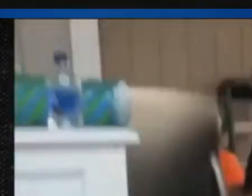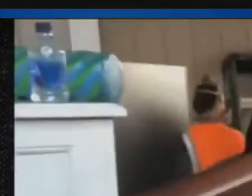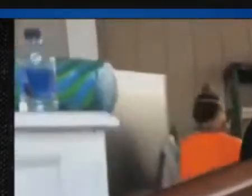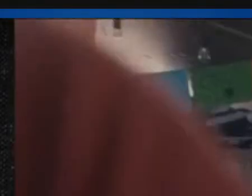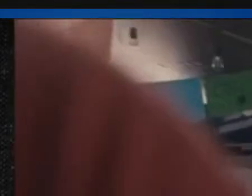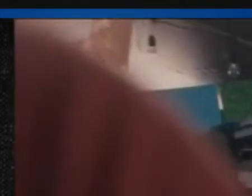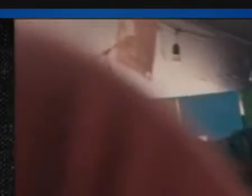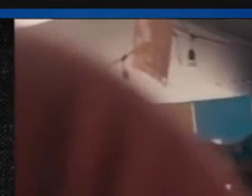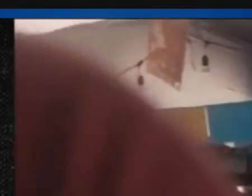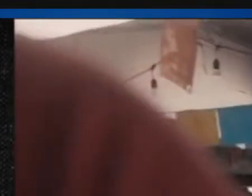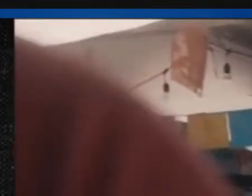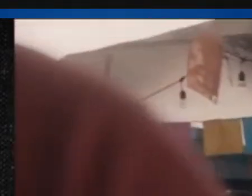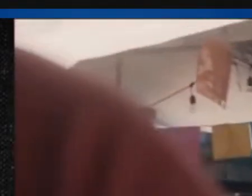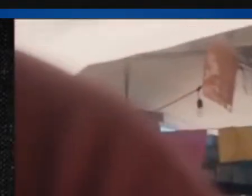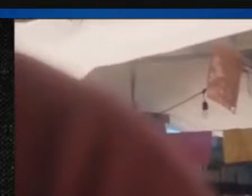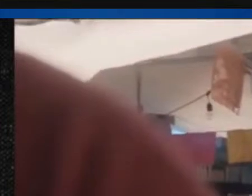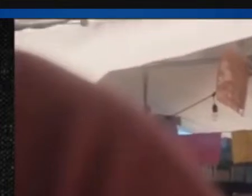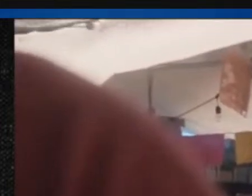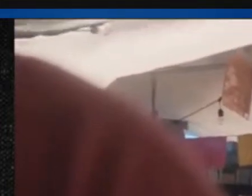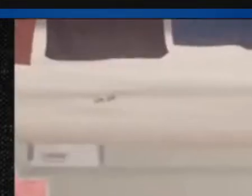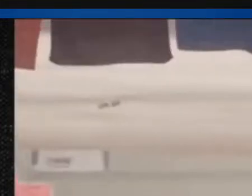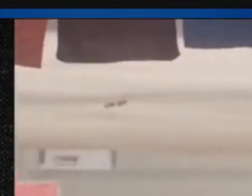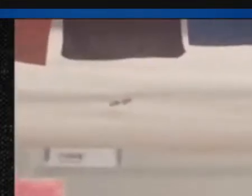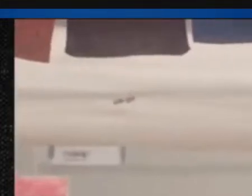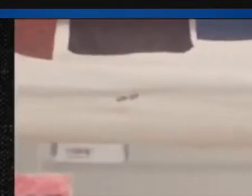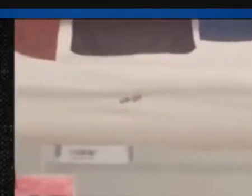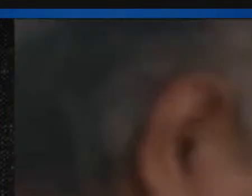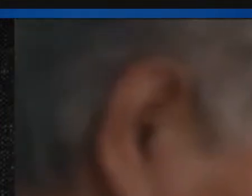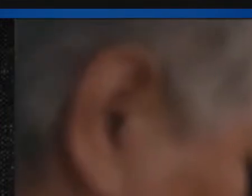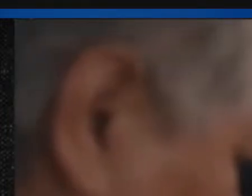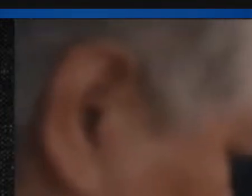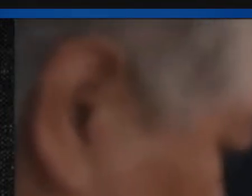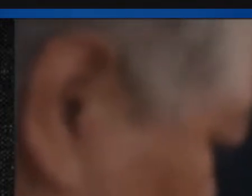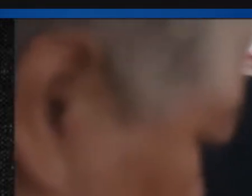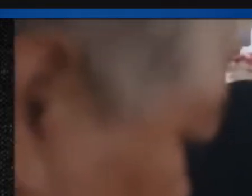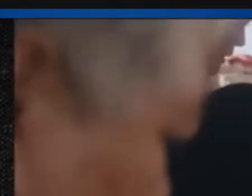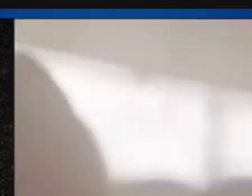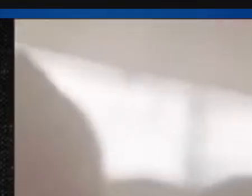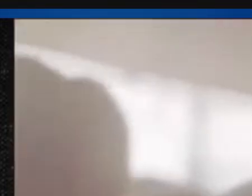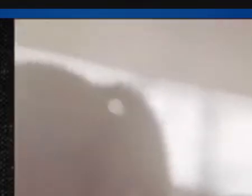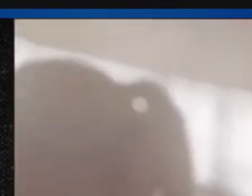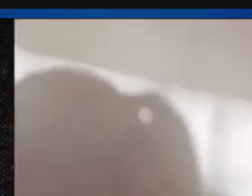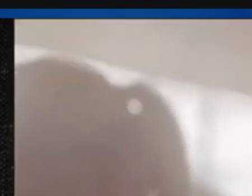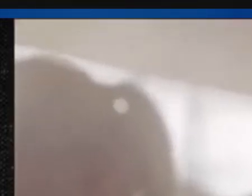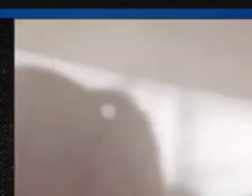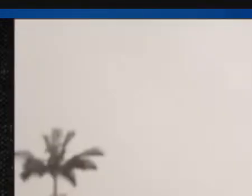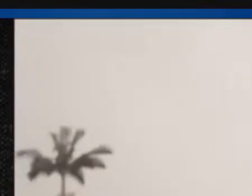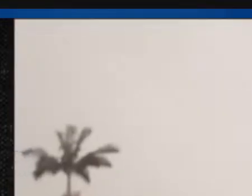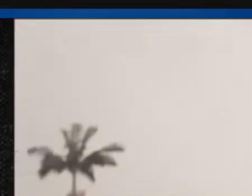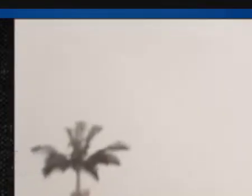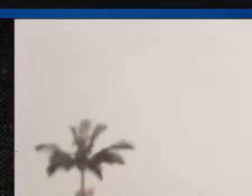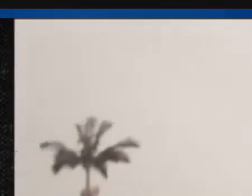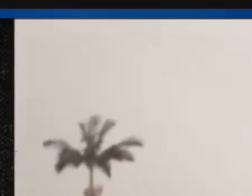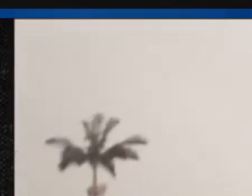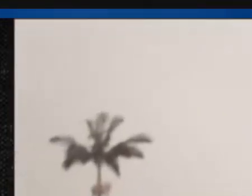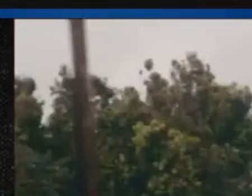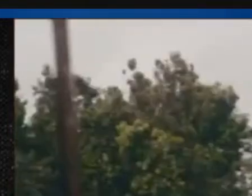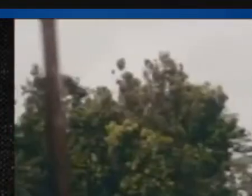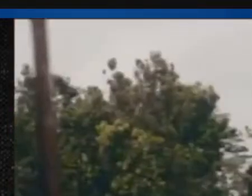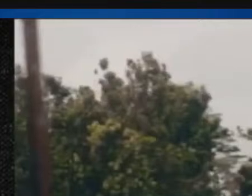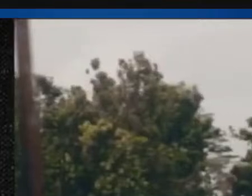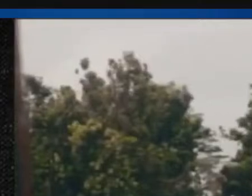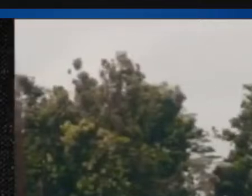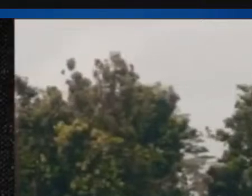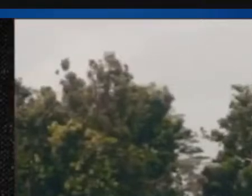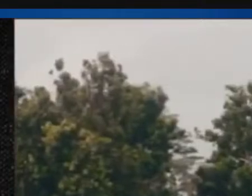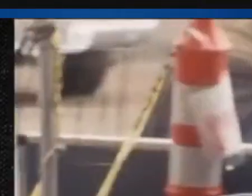It was huge. They were watching out for each other. Hello everybody, thank you for coming. Thank you for the support from everybody. As we go through this,